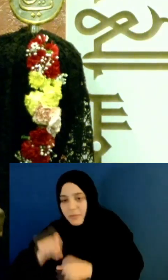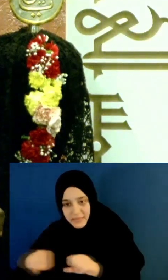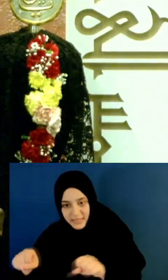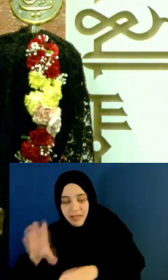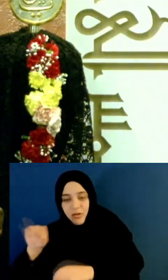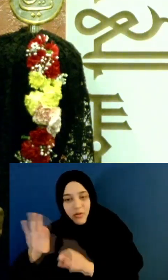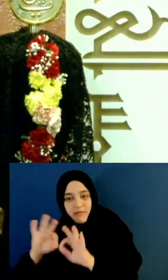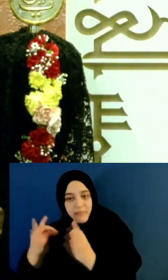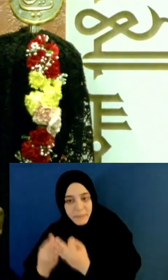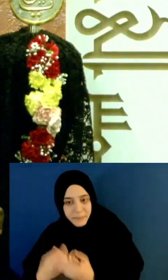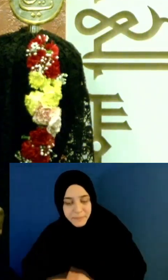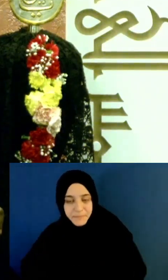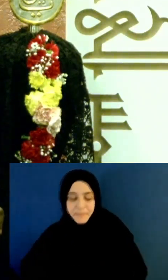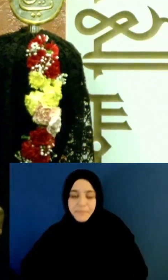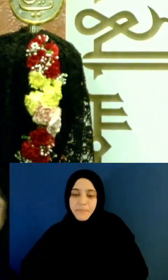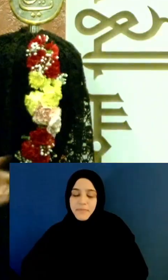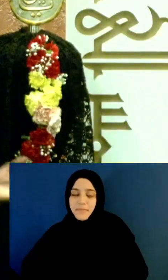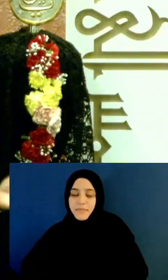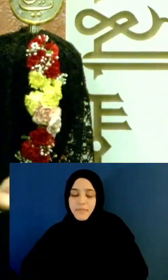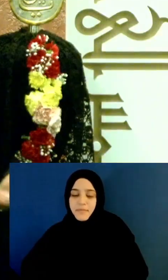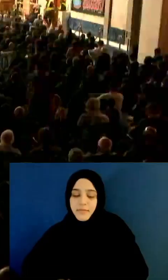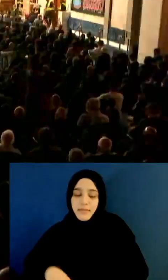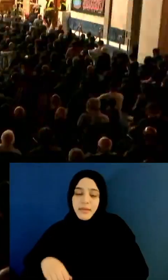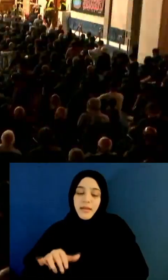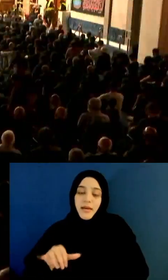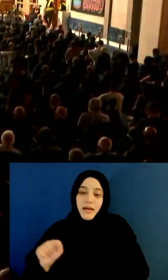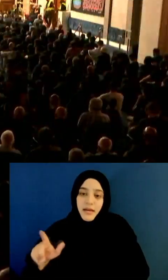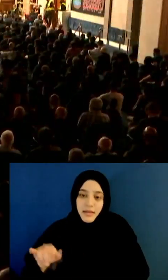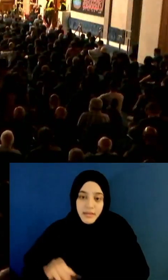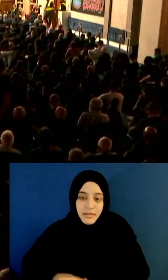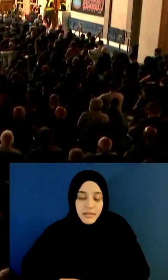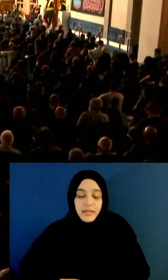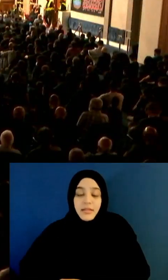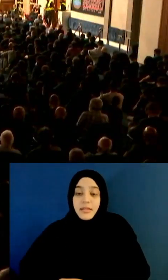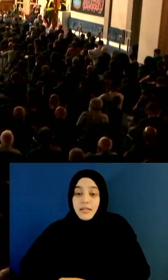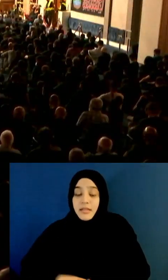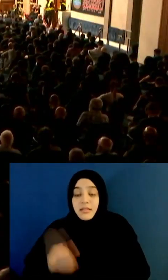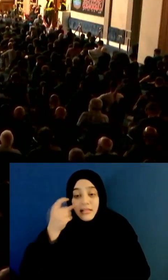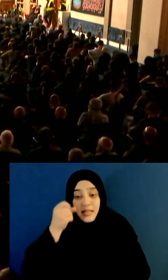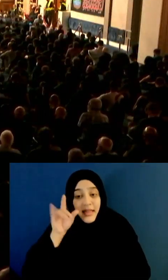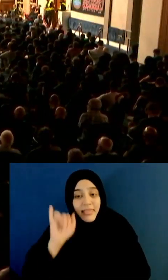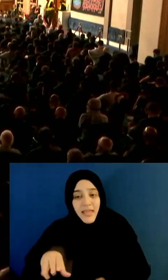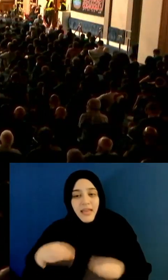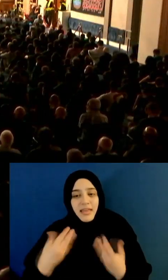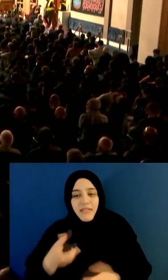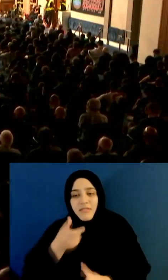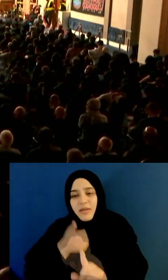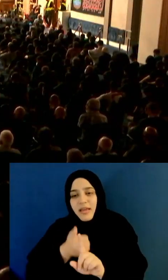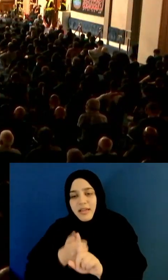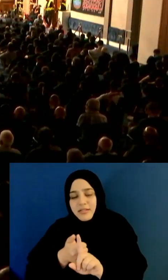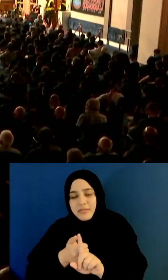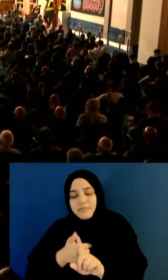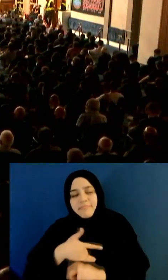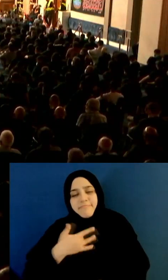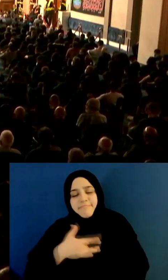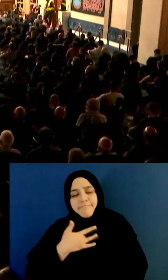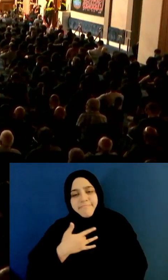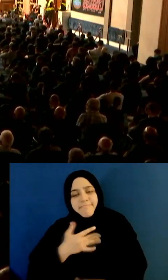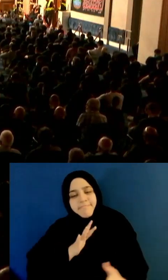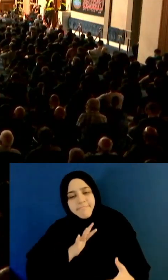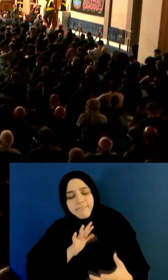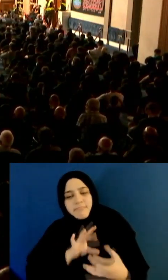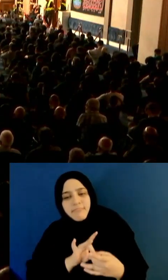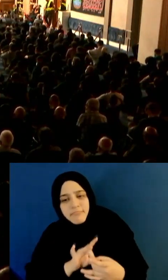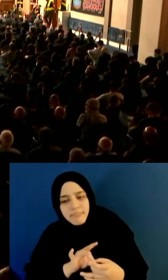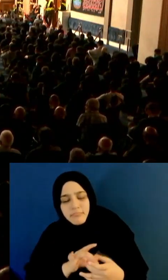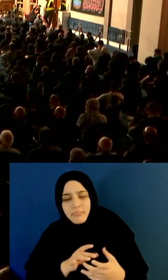Ya Ali, it gives us sense of belonging. I belong here. I can wear black, come and sit